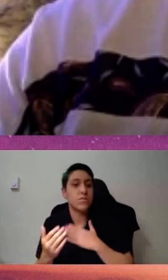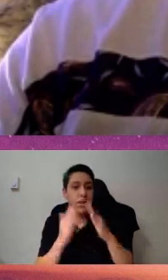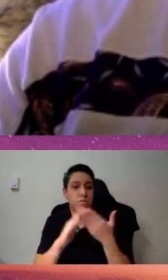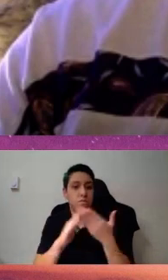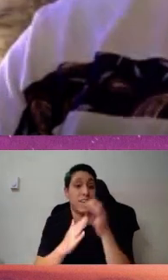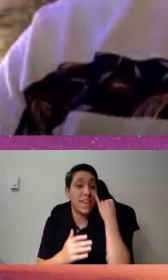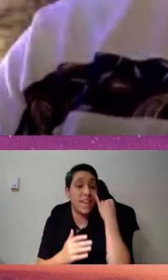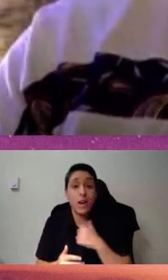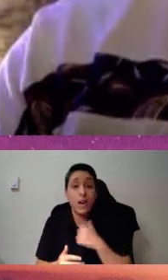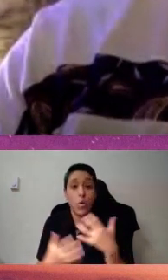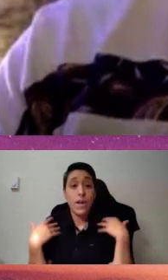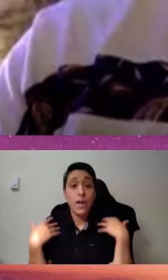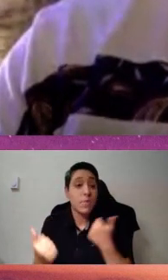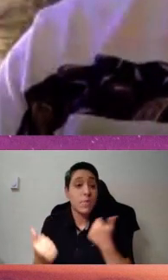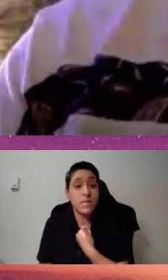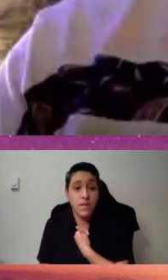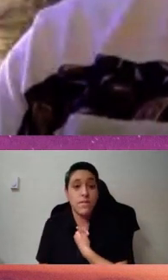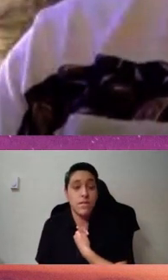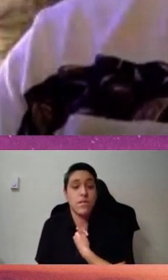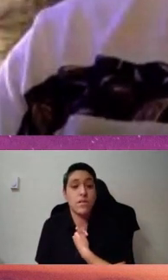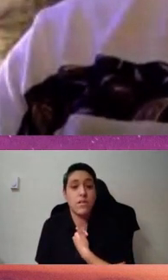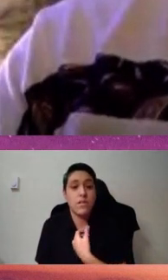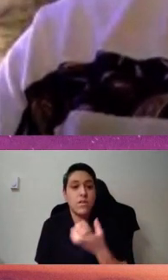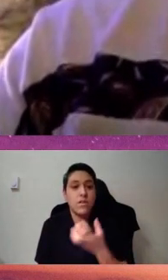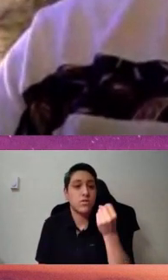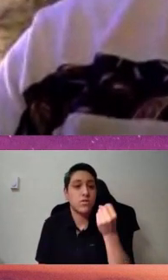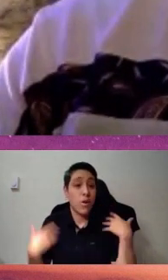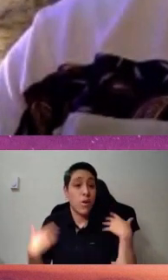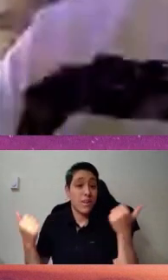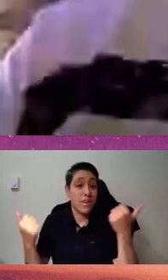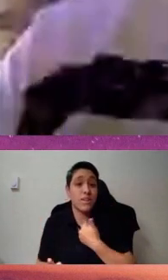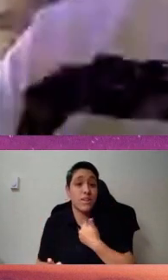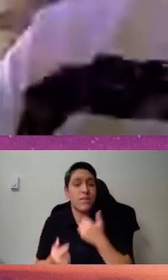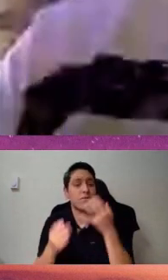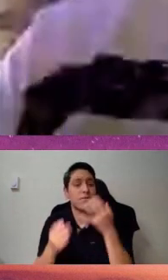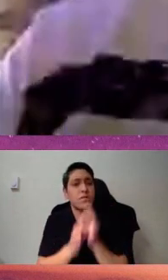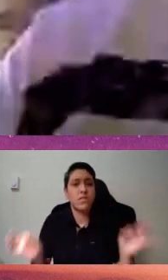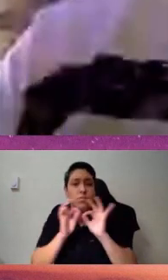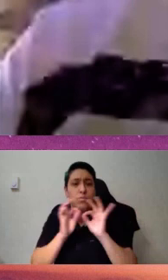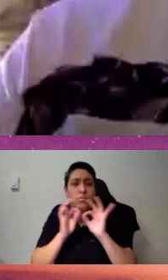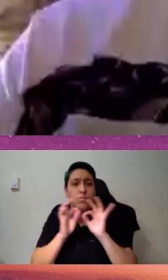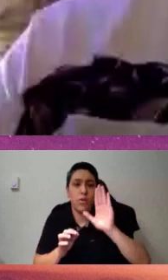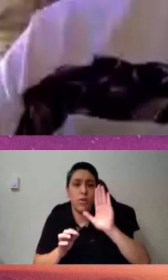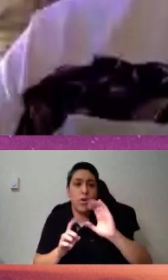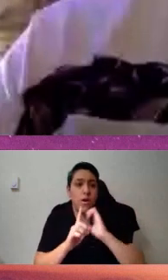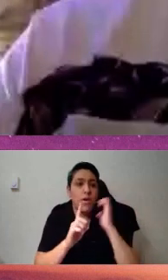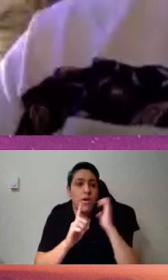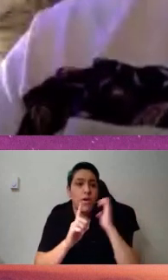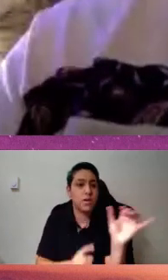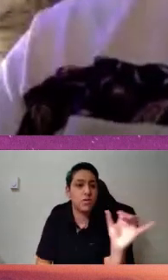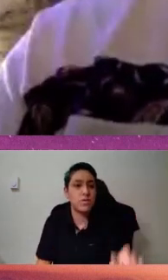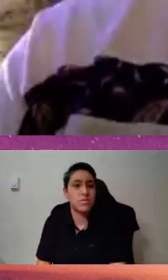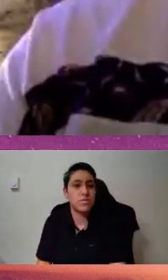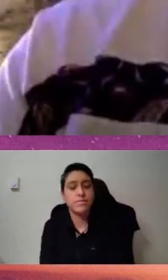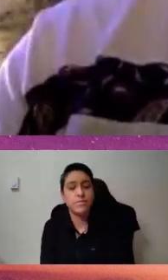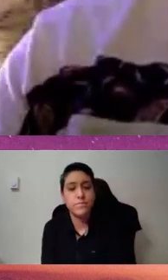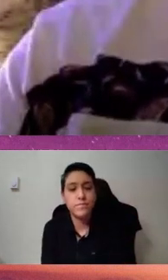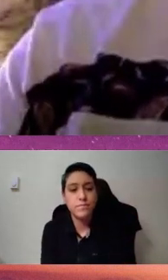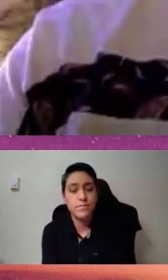with the harm and the hurt that comes from within each of us. And that finds home and place within each of